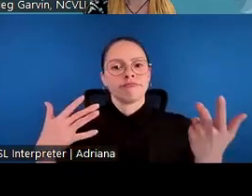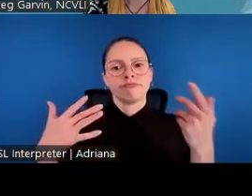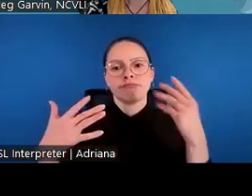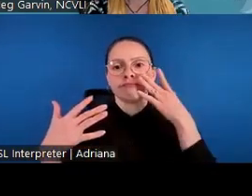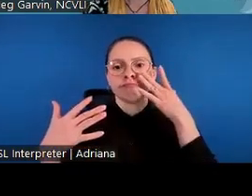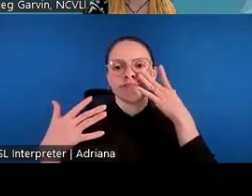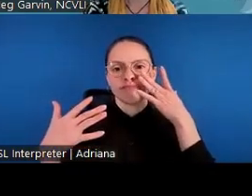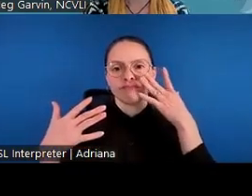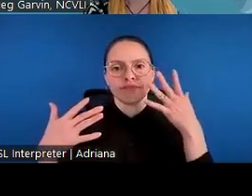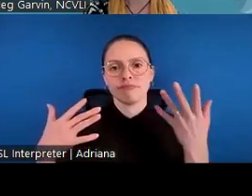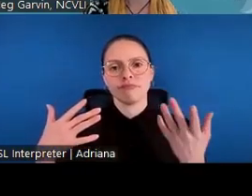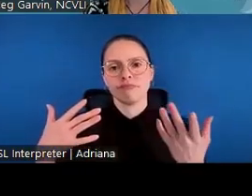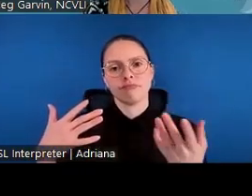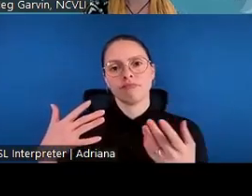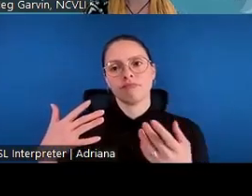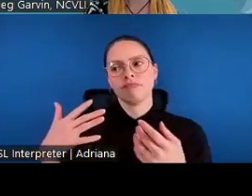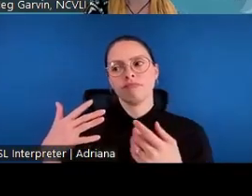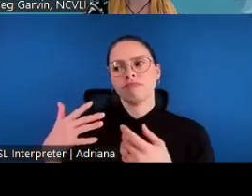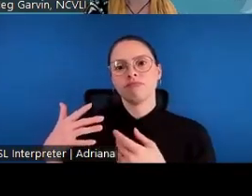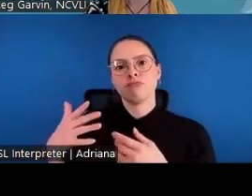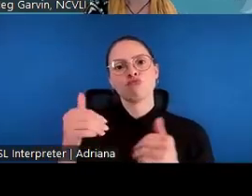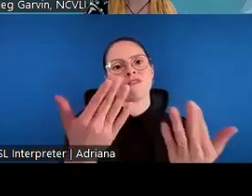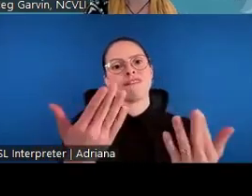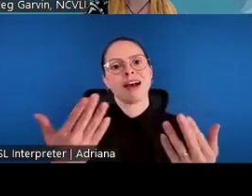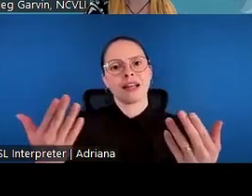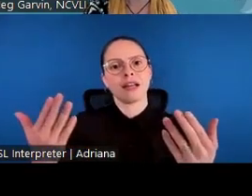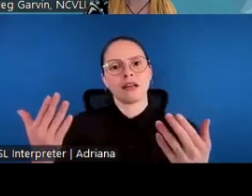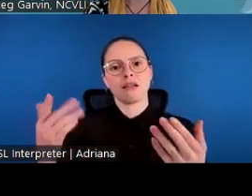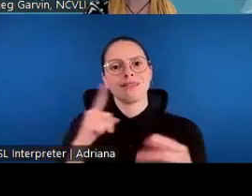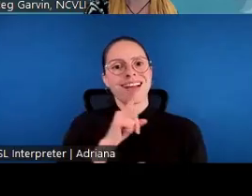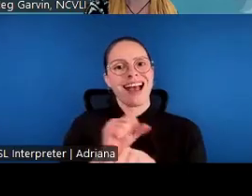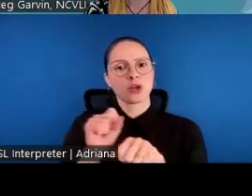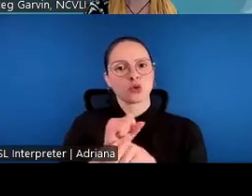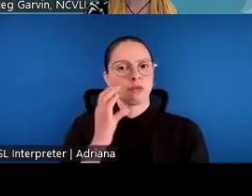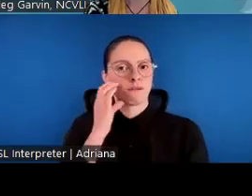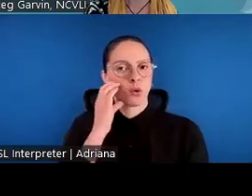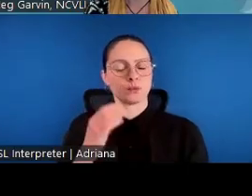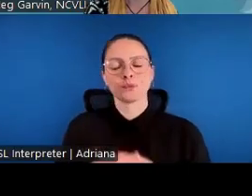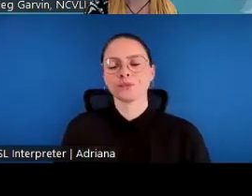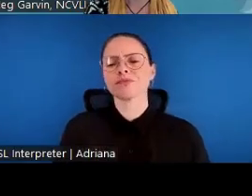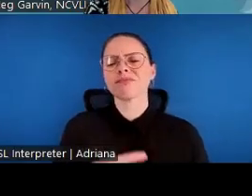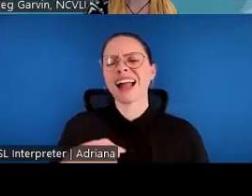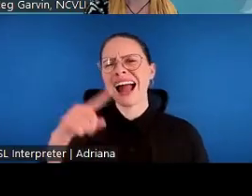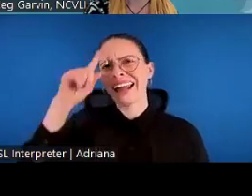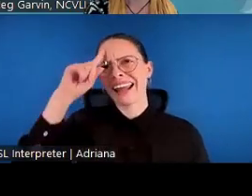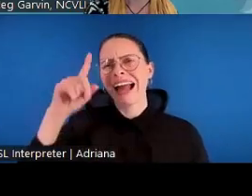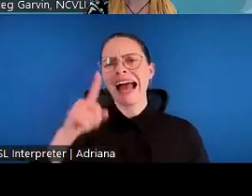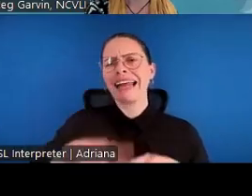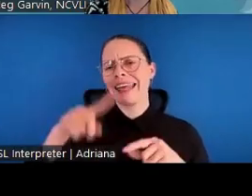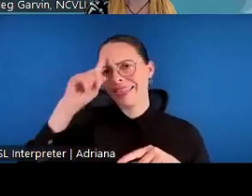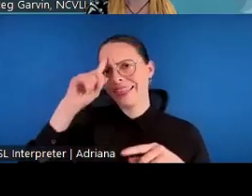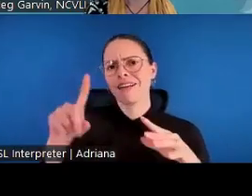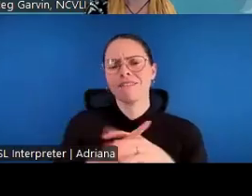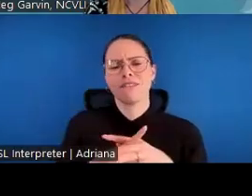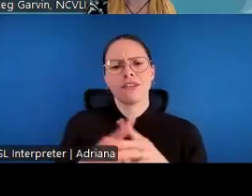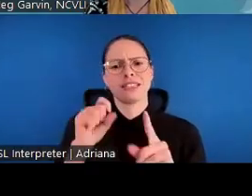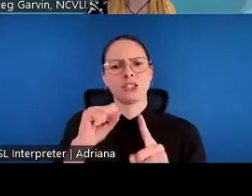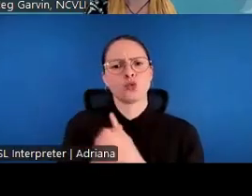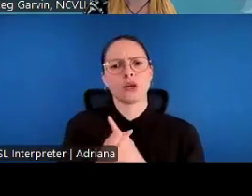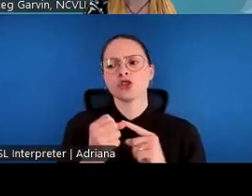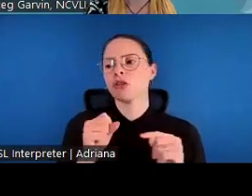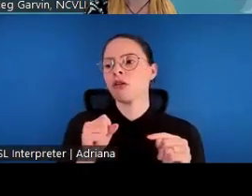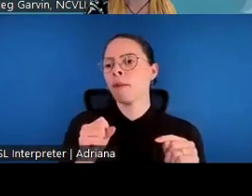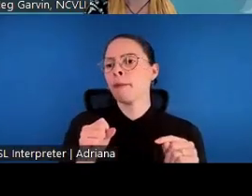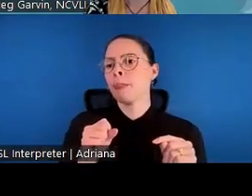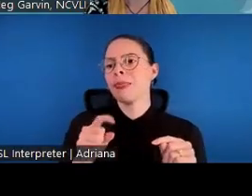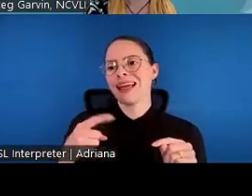entire phone. There are limited I cannot think of a single circumstance where, as an initial matter, I would